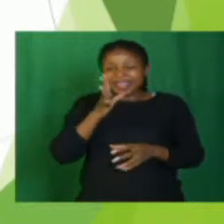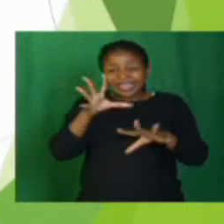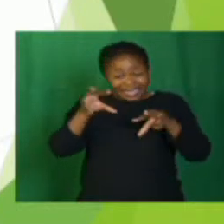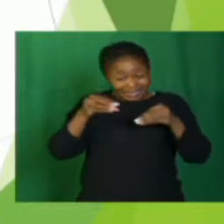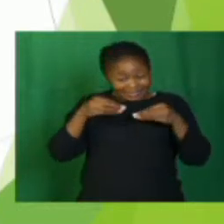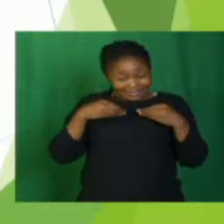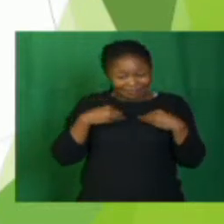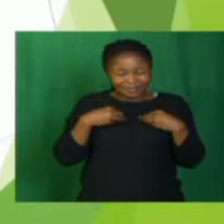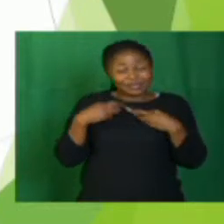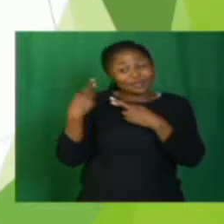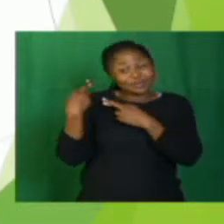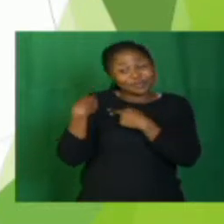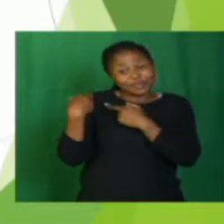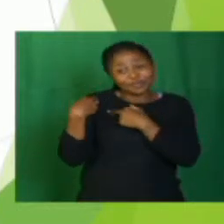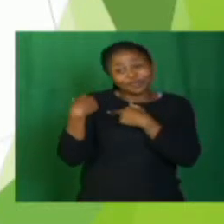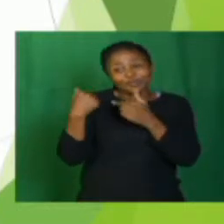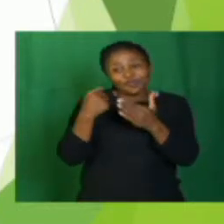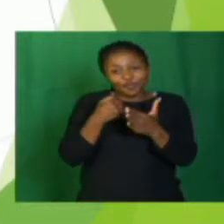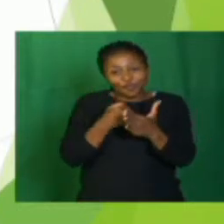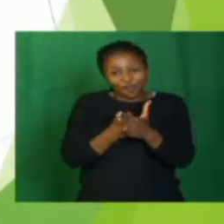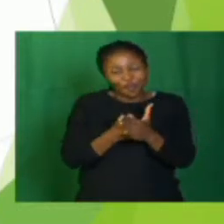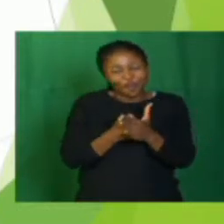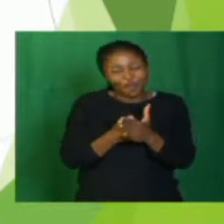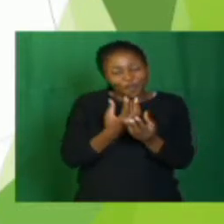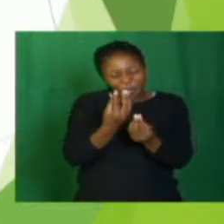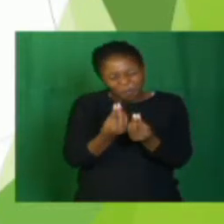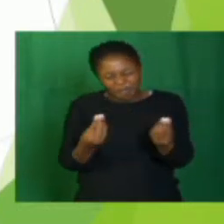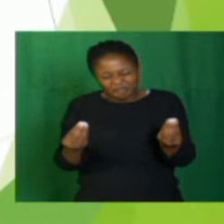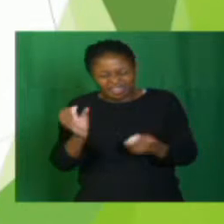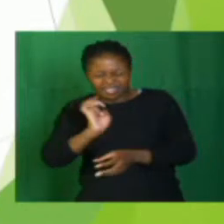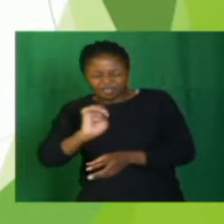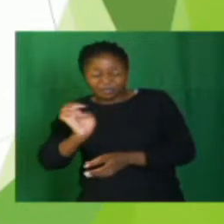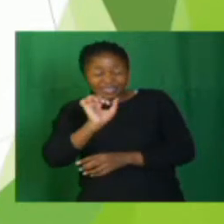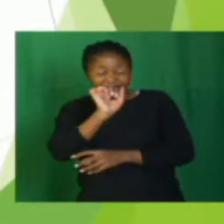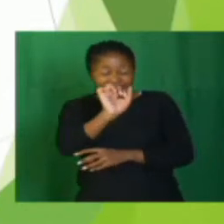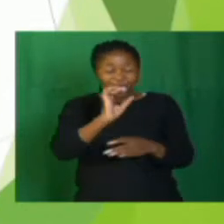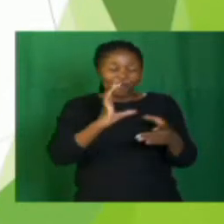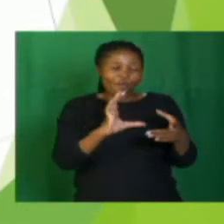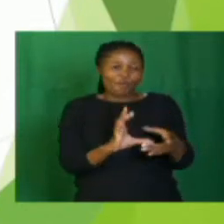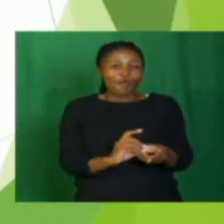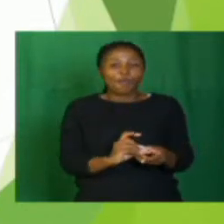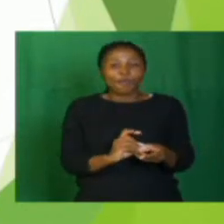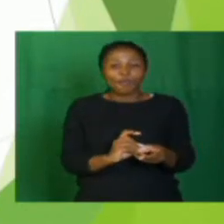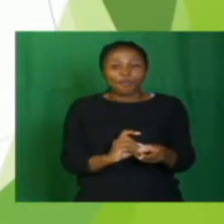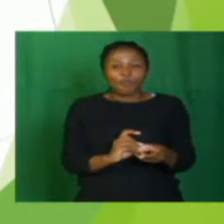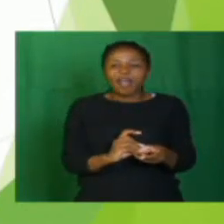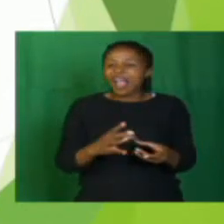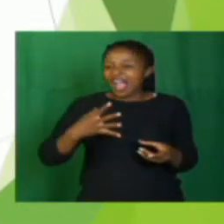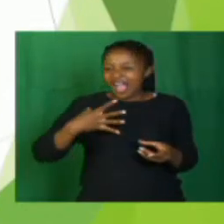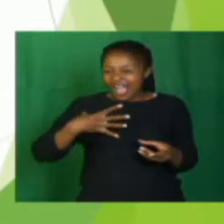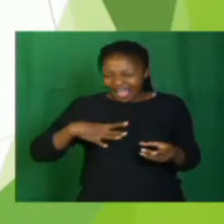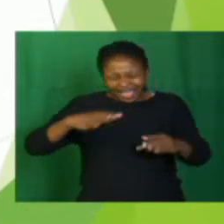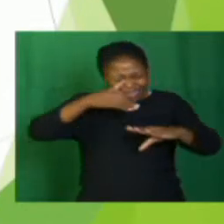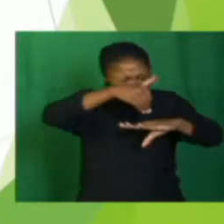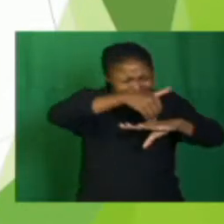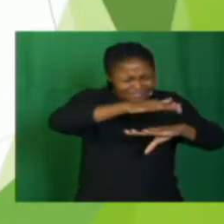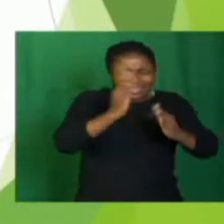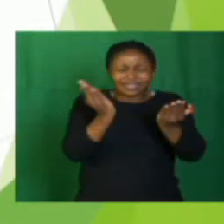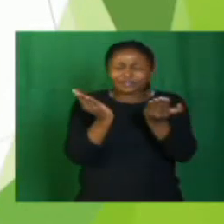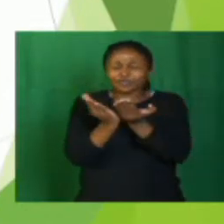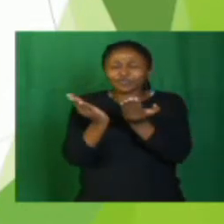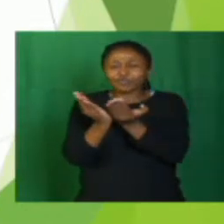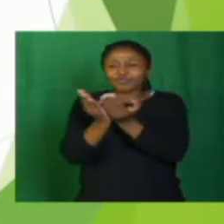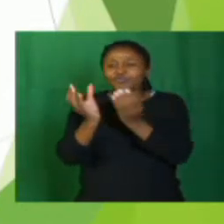home, rather than sending them to a formal school institution. It is now deemed to be the best learning